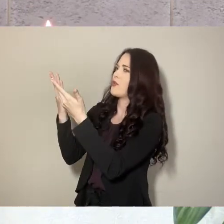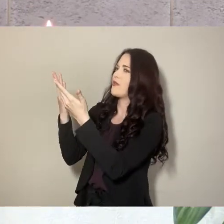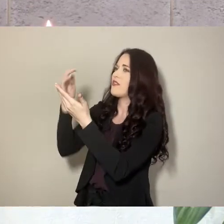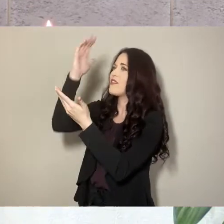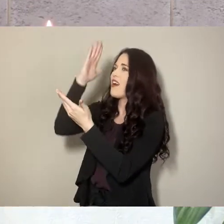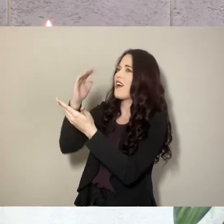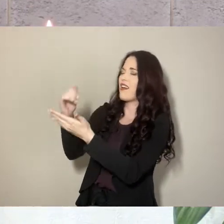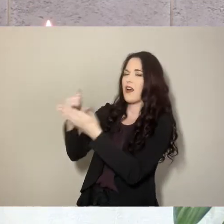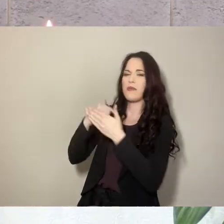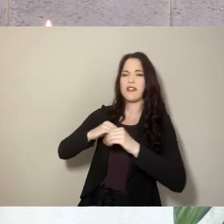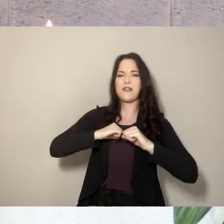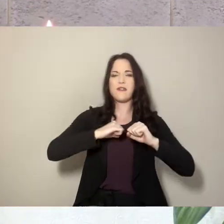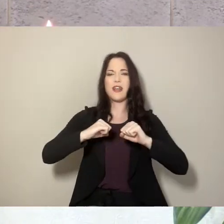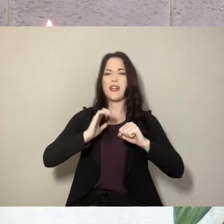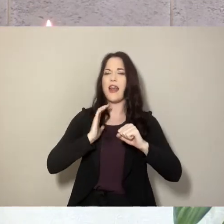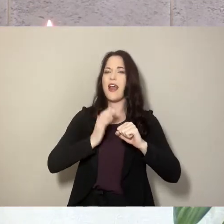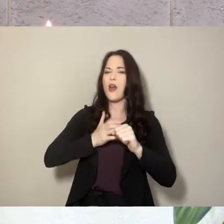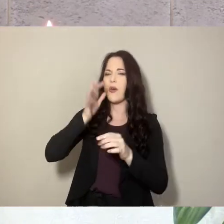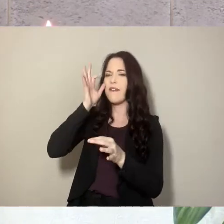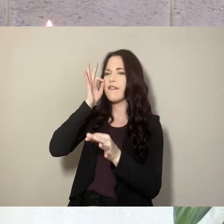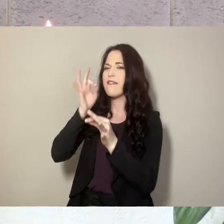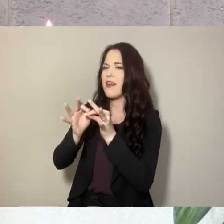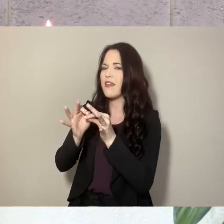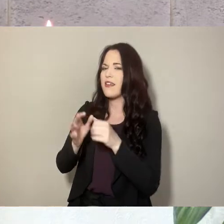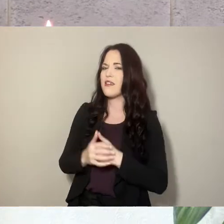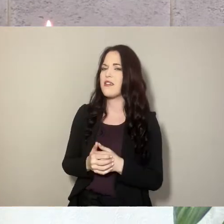faith, God of